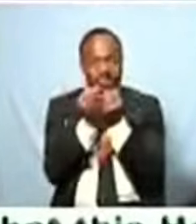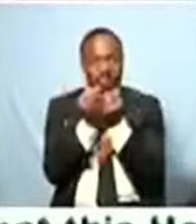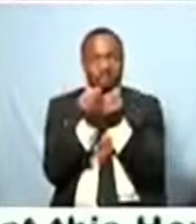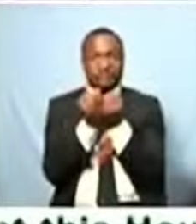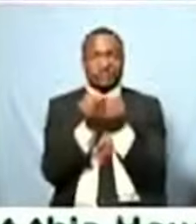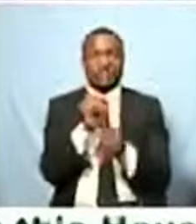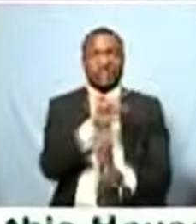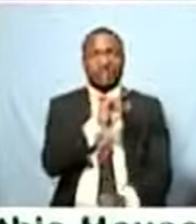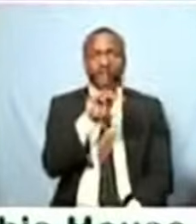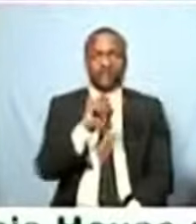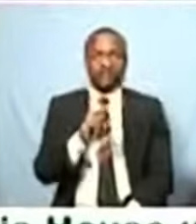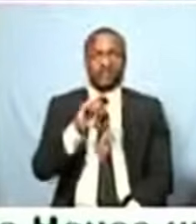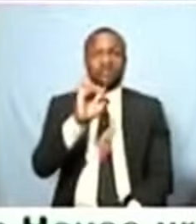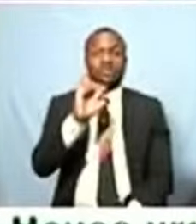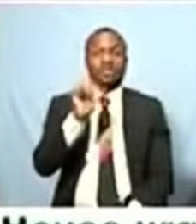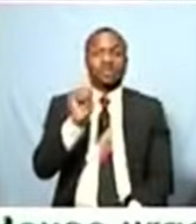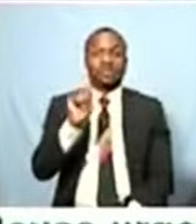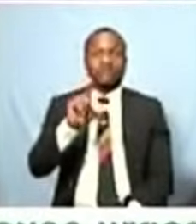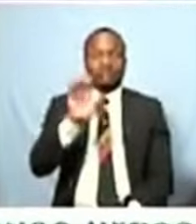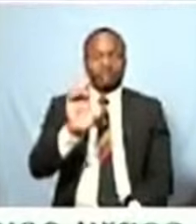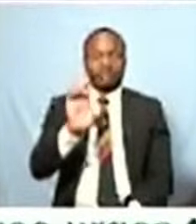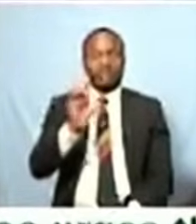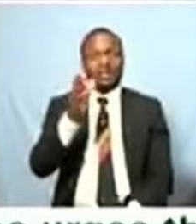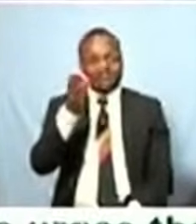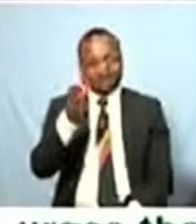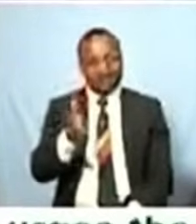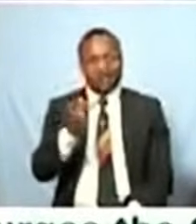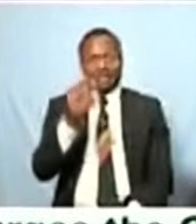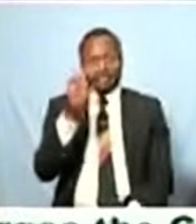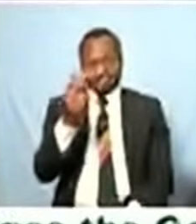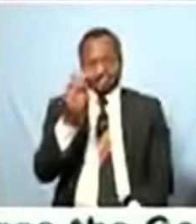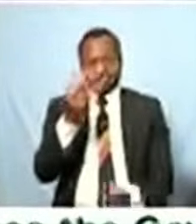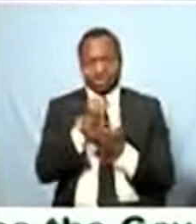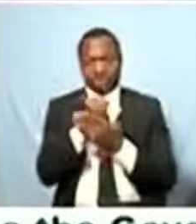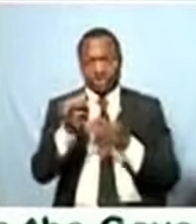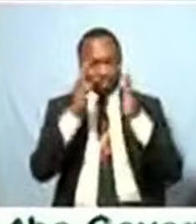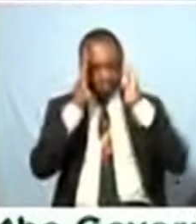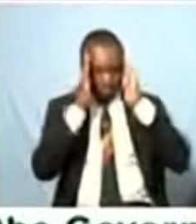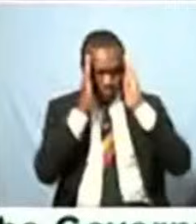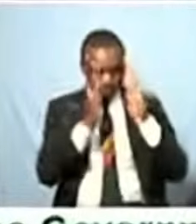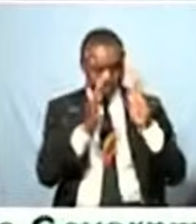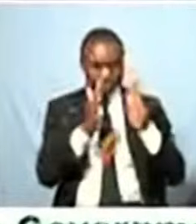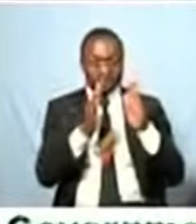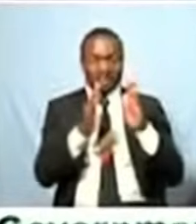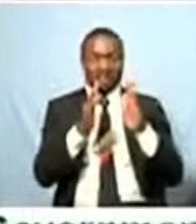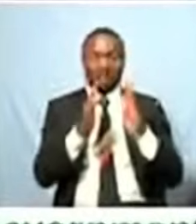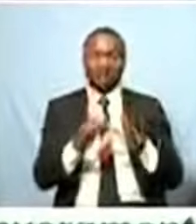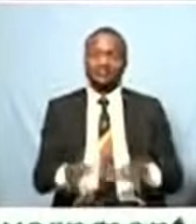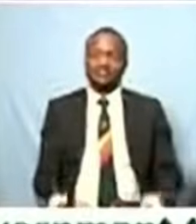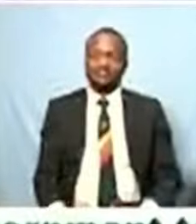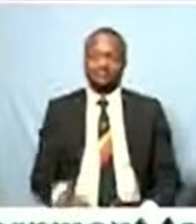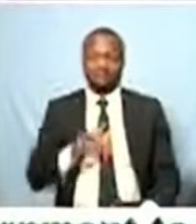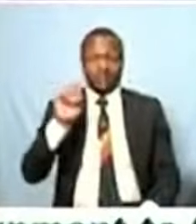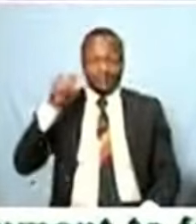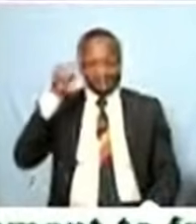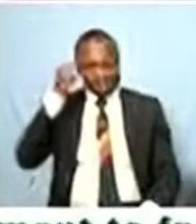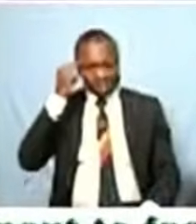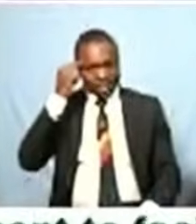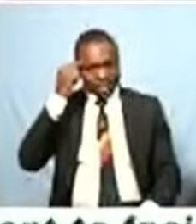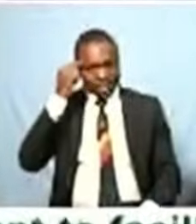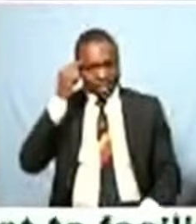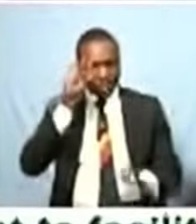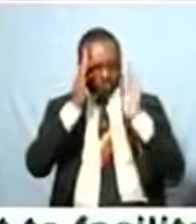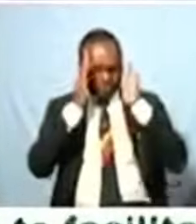ZIALI. And there are two specific issues, Madam Speaker, that I'm focusing on for the attention of government through the Minister